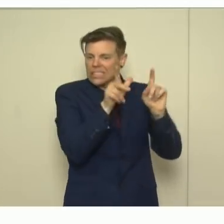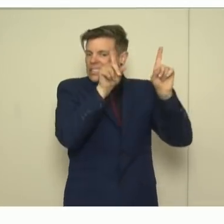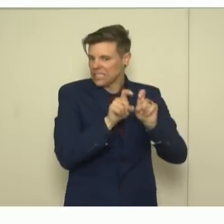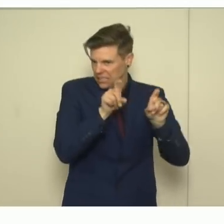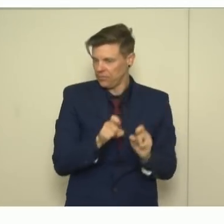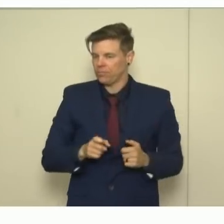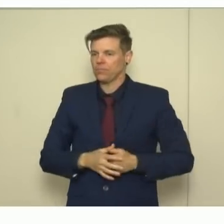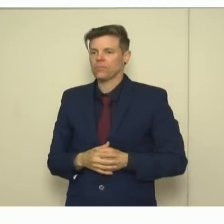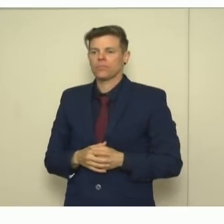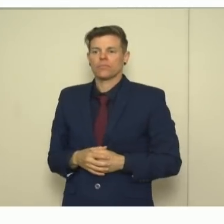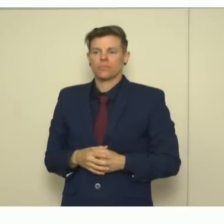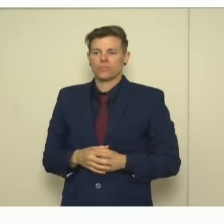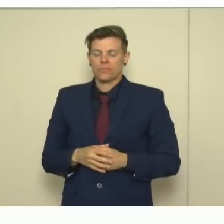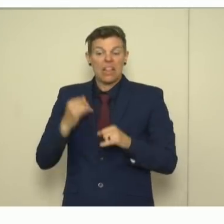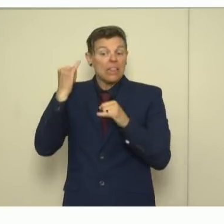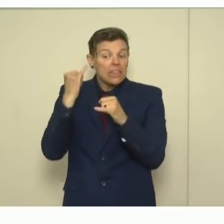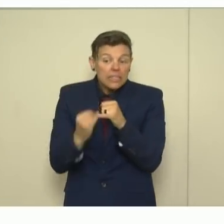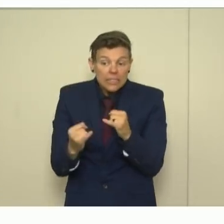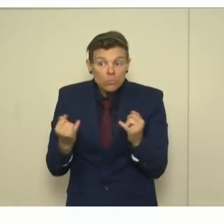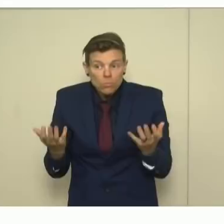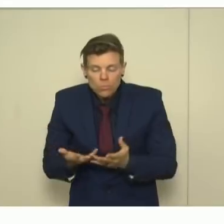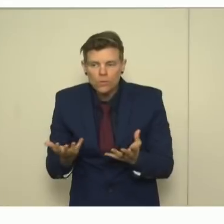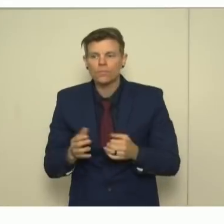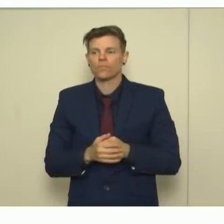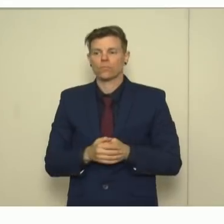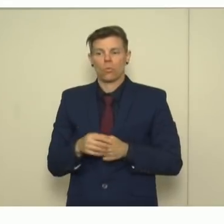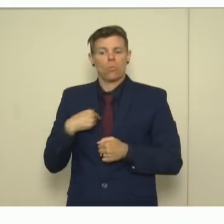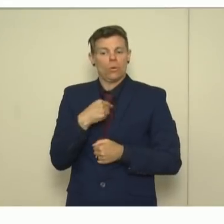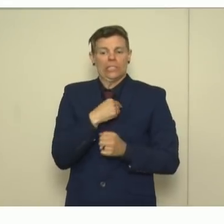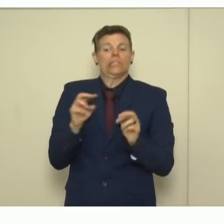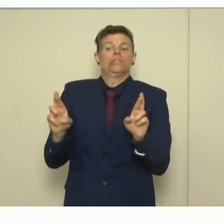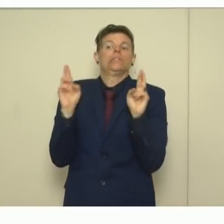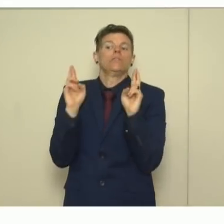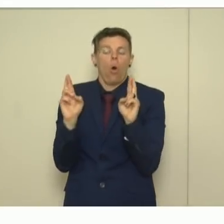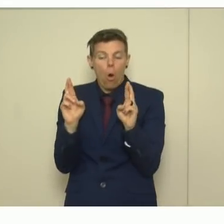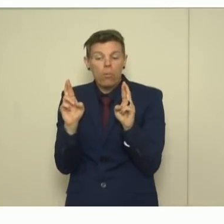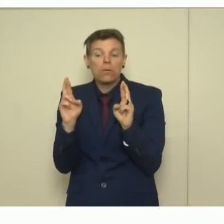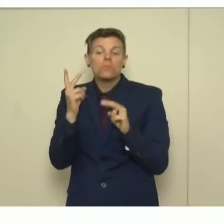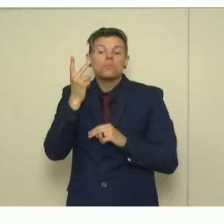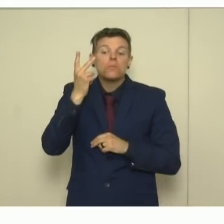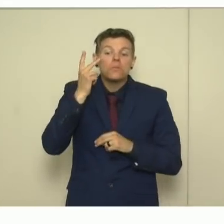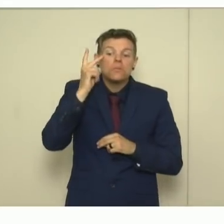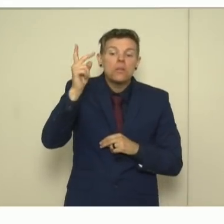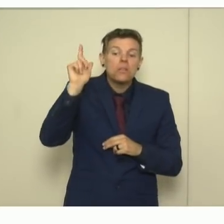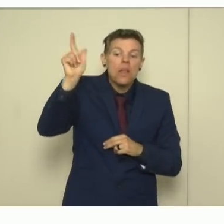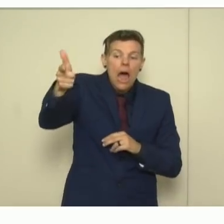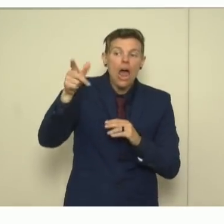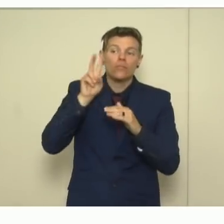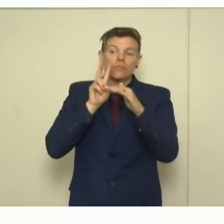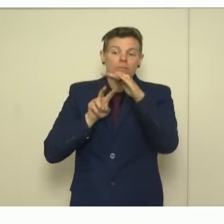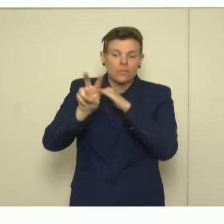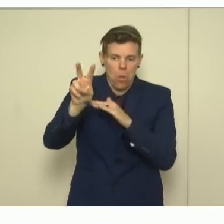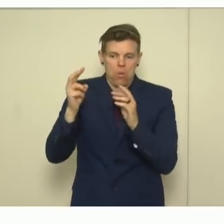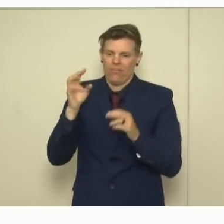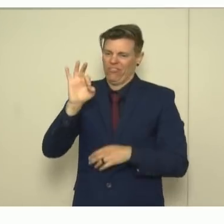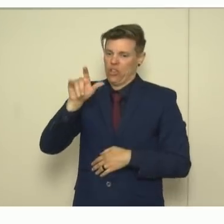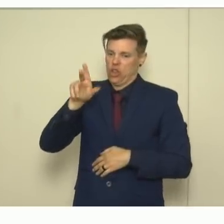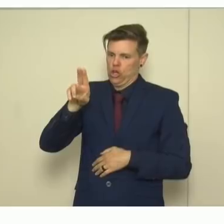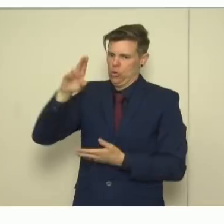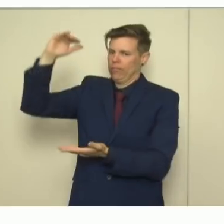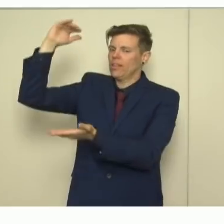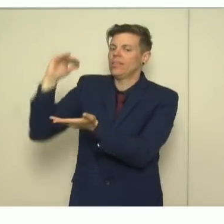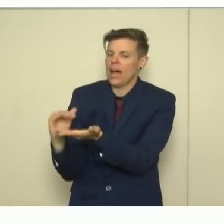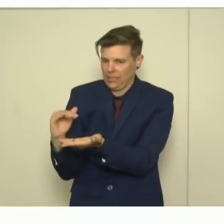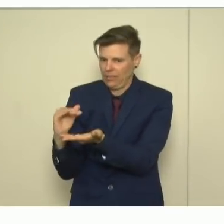well is that we are anticipating and hoping for a less severe flu season this year, because this will be the first flu season in a very,